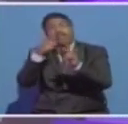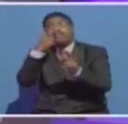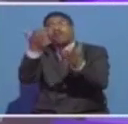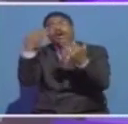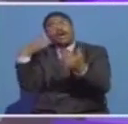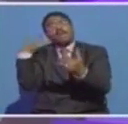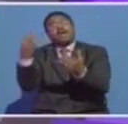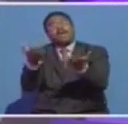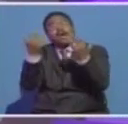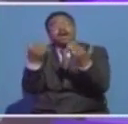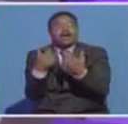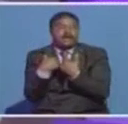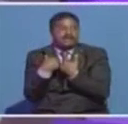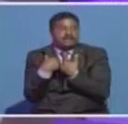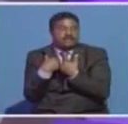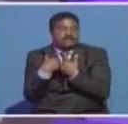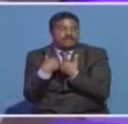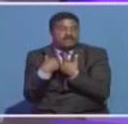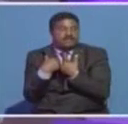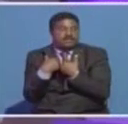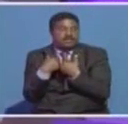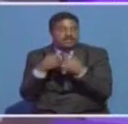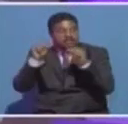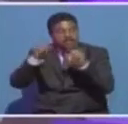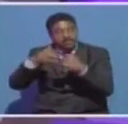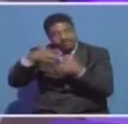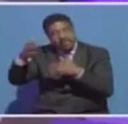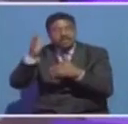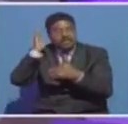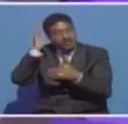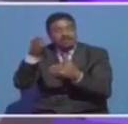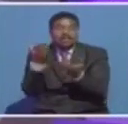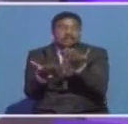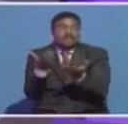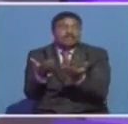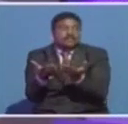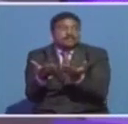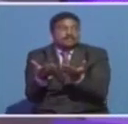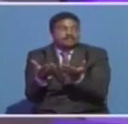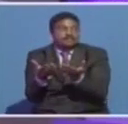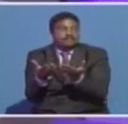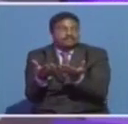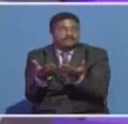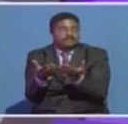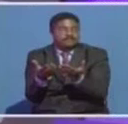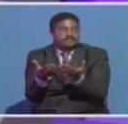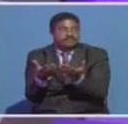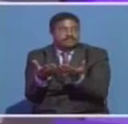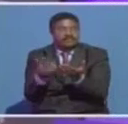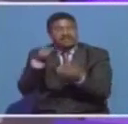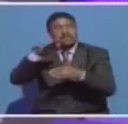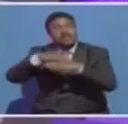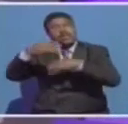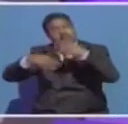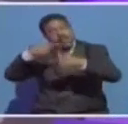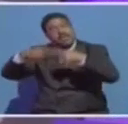recommendations. But possibly we could strengthen that by doing radio interviews and telling them that the exercise has started. It's an ongoing, it